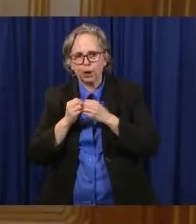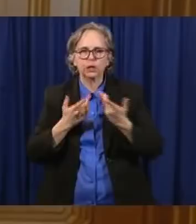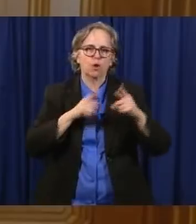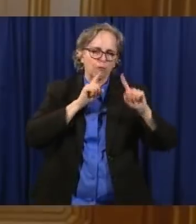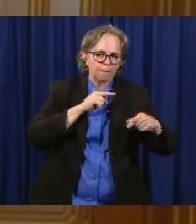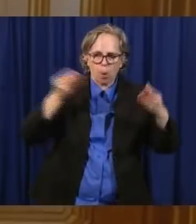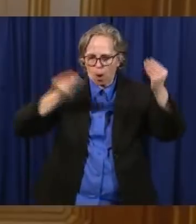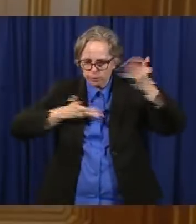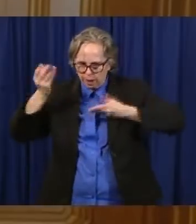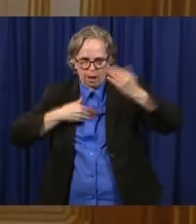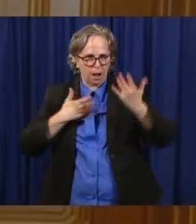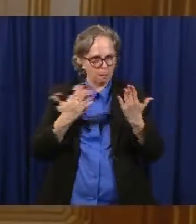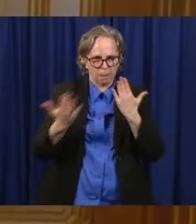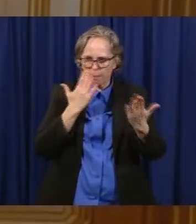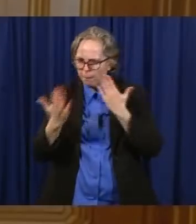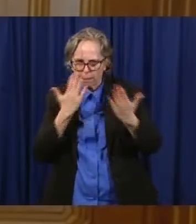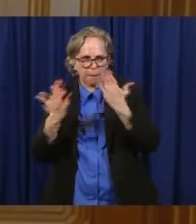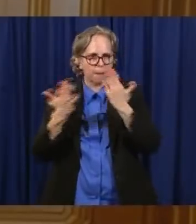See how we're doing.